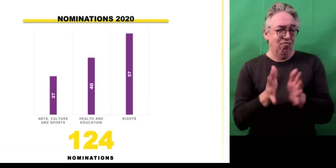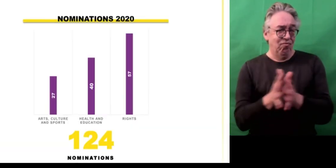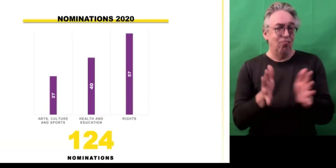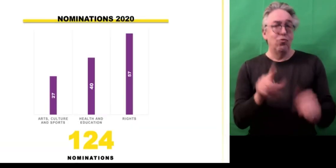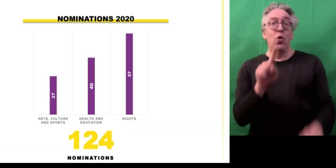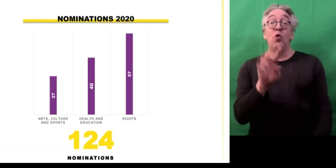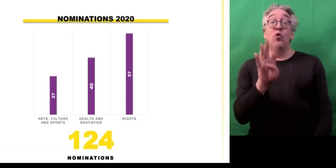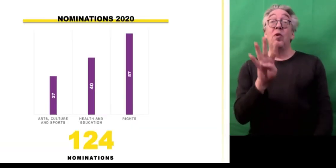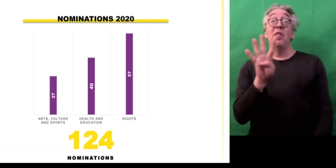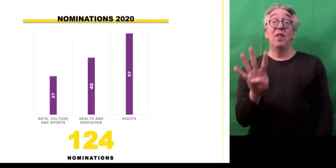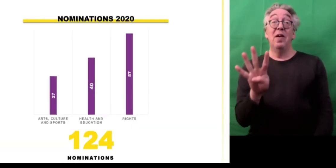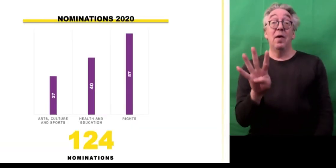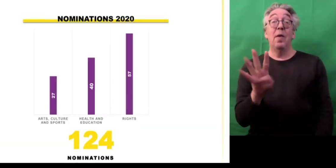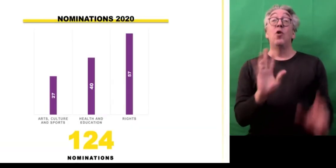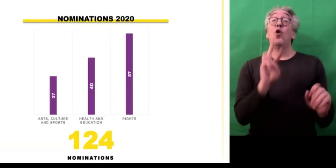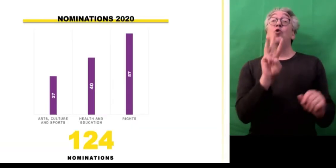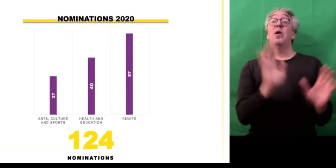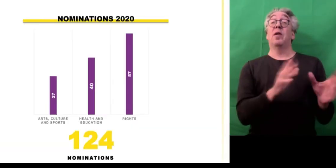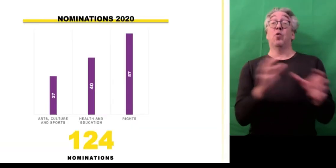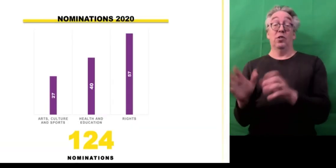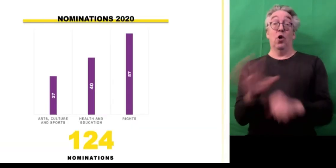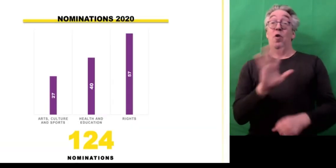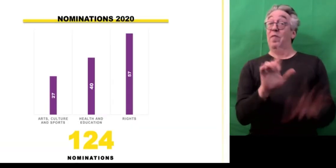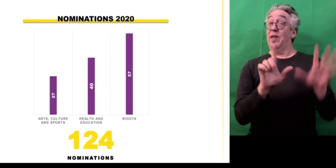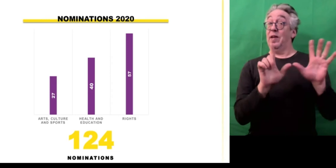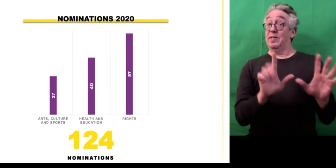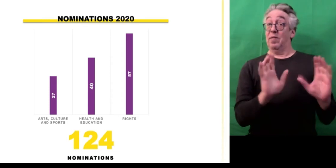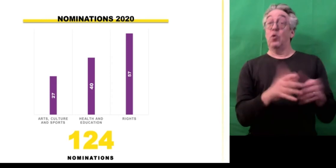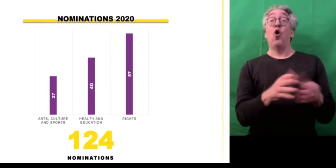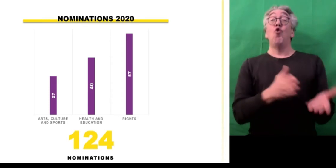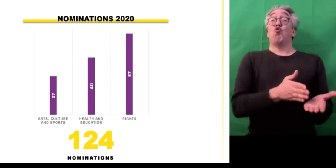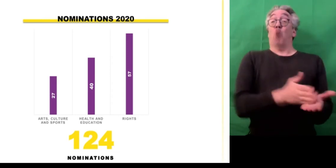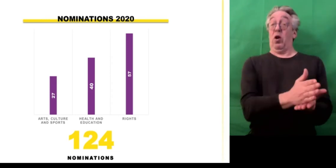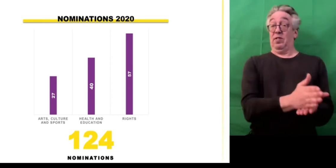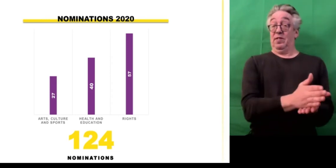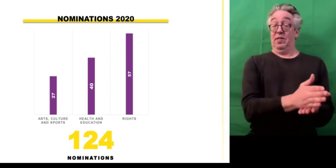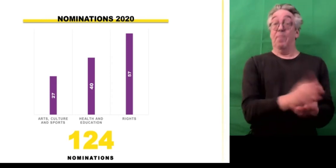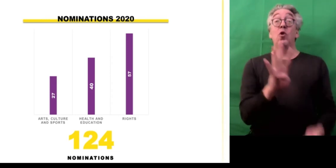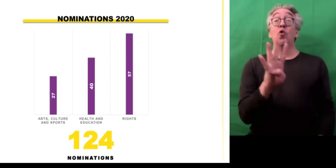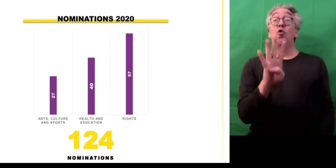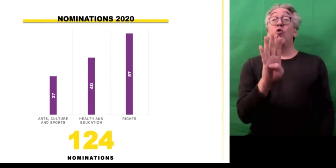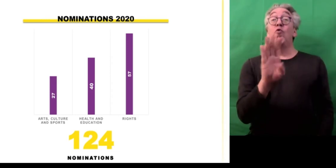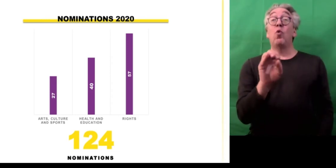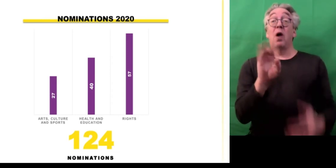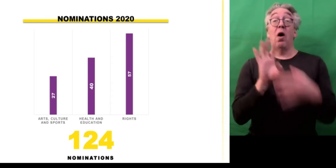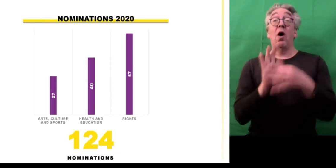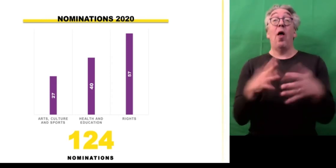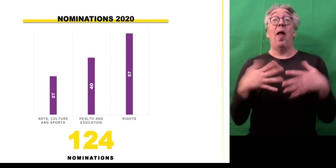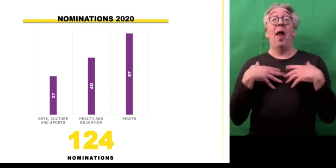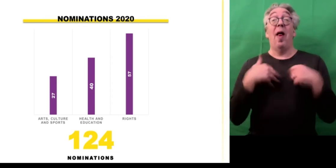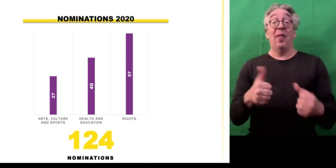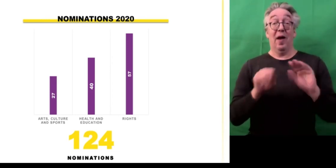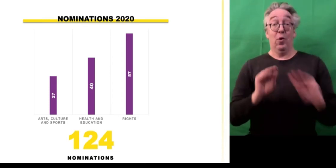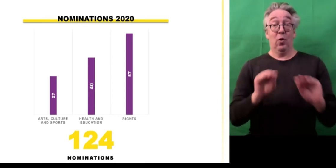categories. 57 of them were in the category of rights, 40 nominations in health and education, and